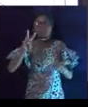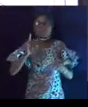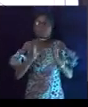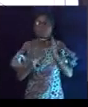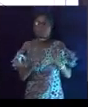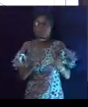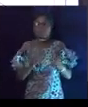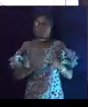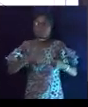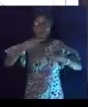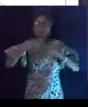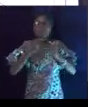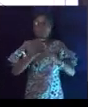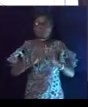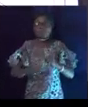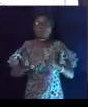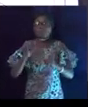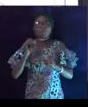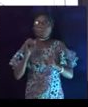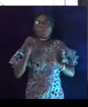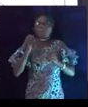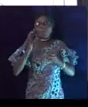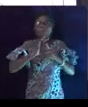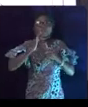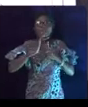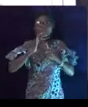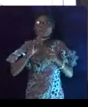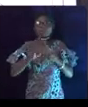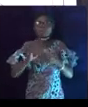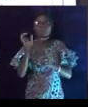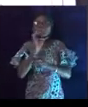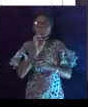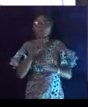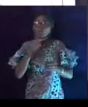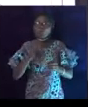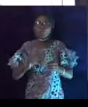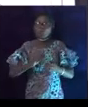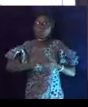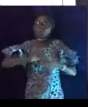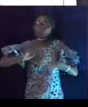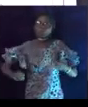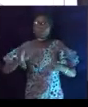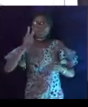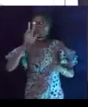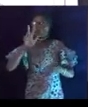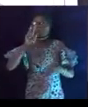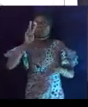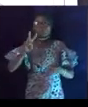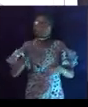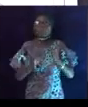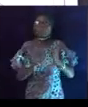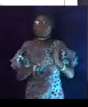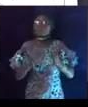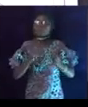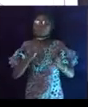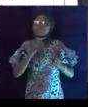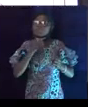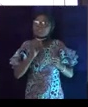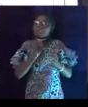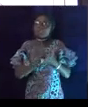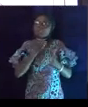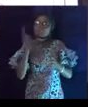reverse the process? Remember that last week we added 32. So this week we will not add 32. Guess what we're going to